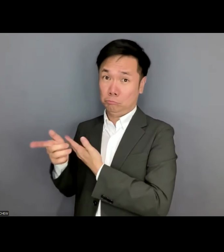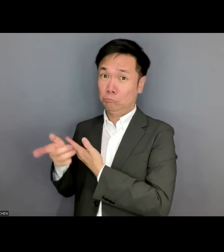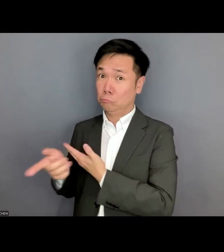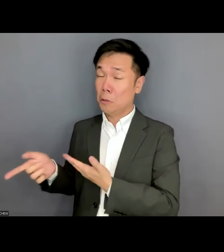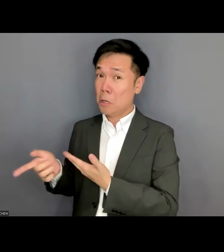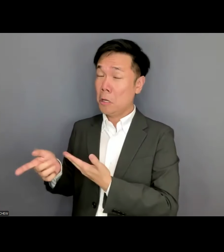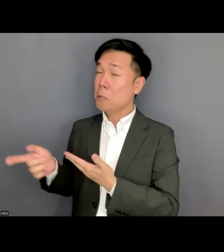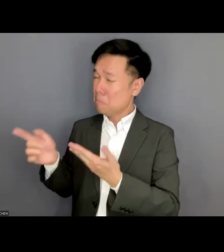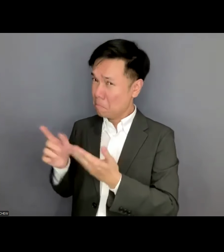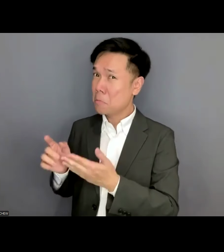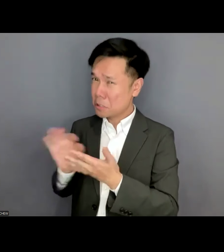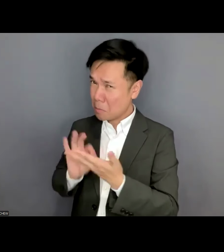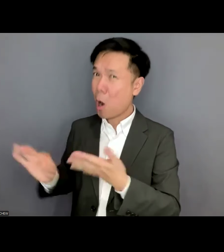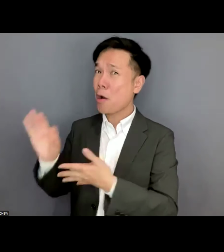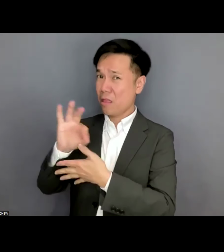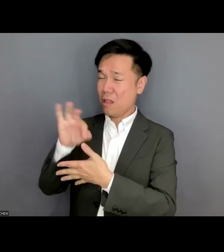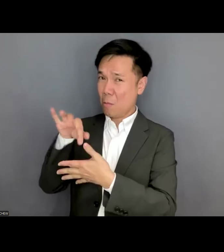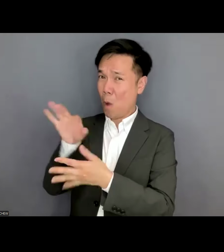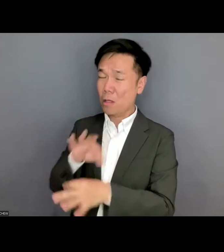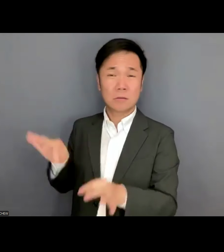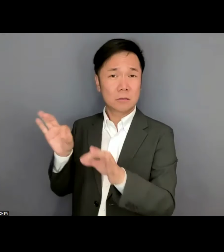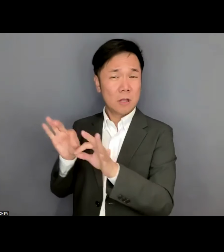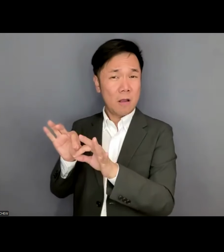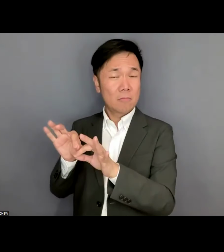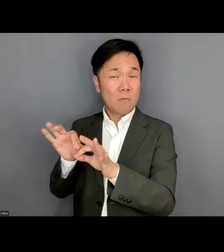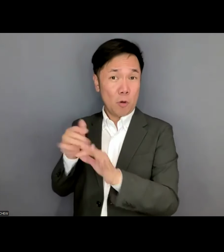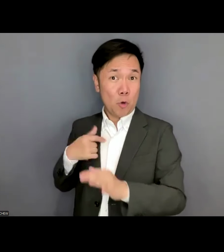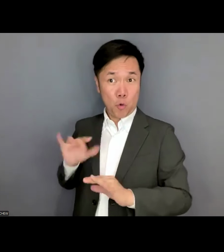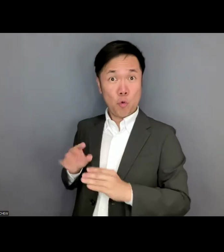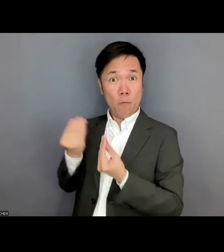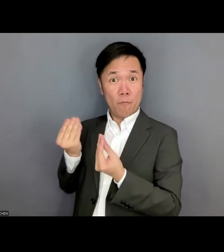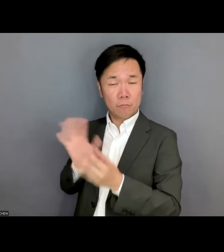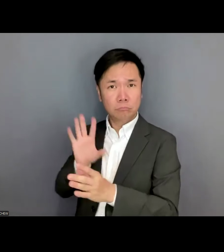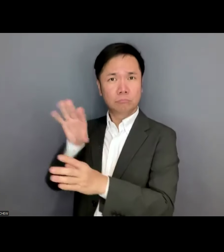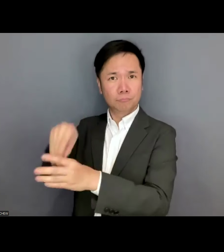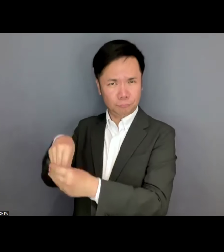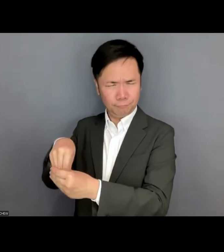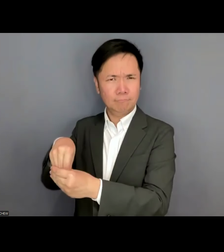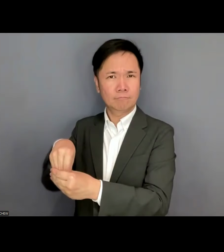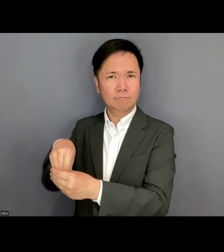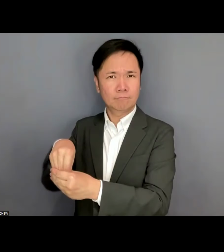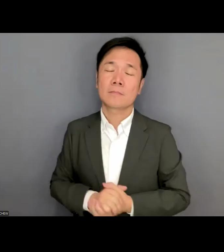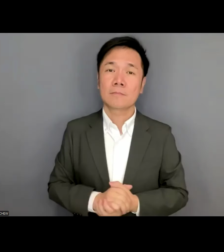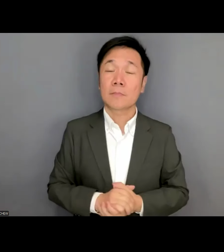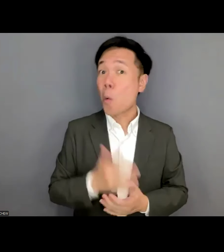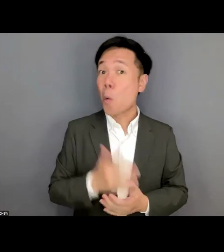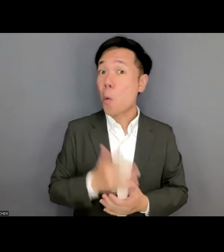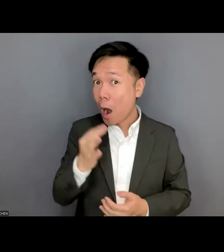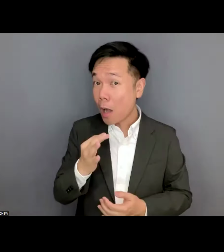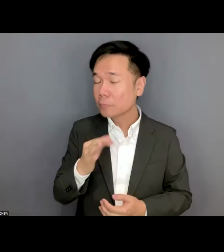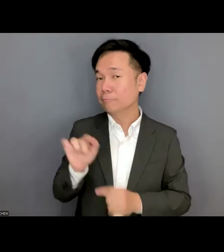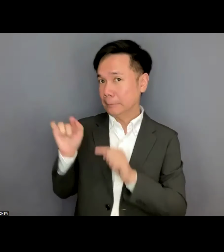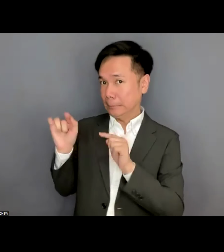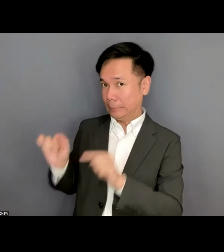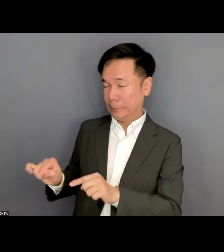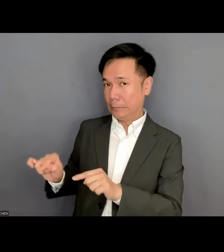people, liés and aussi they avec are linked also la to déclaration ou the l'appel à l'action que declaration les jeunes or the